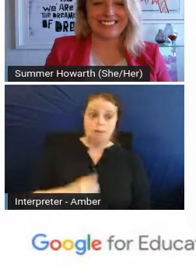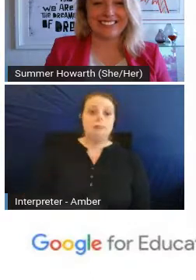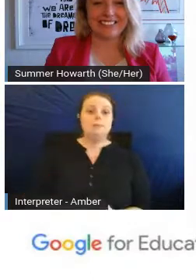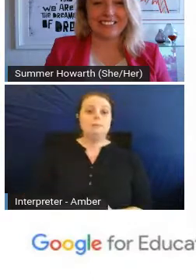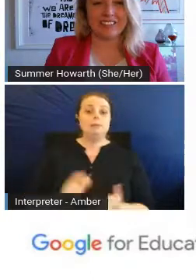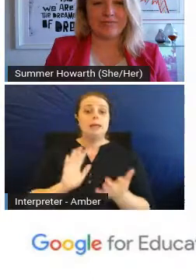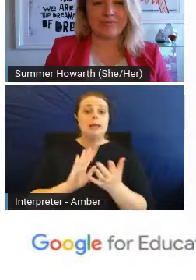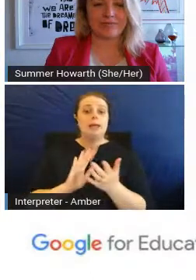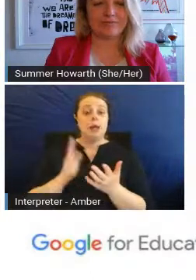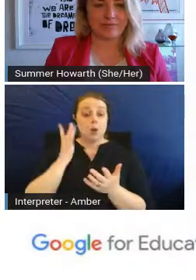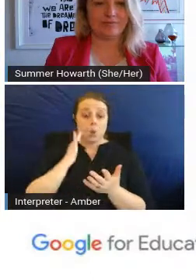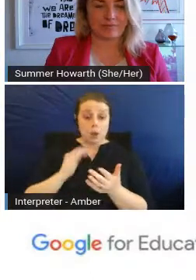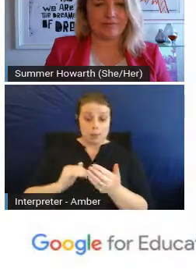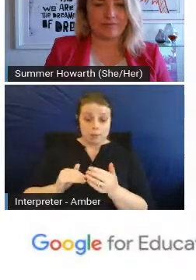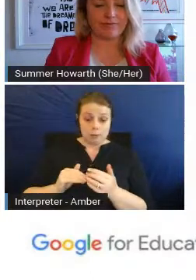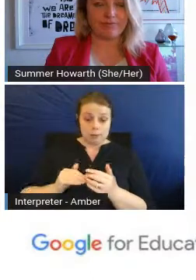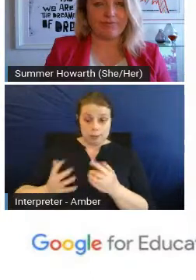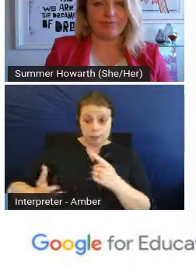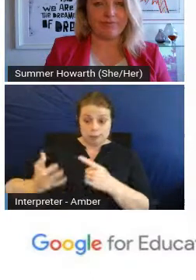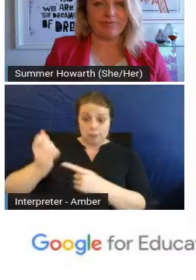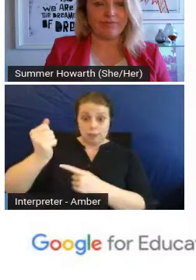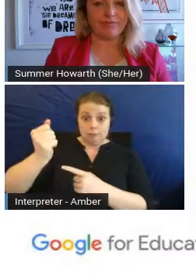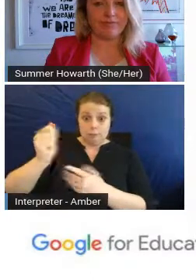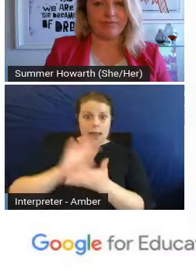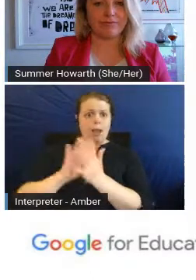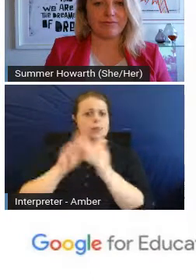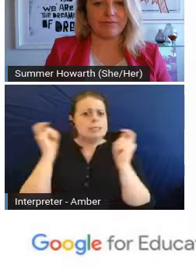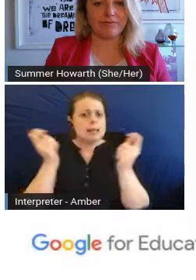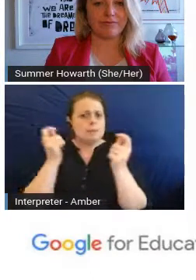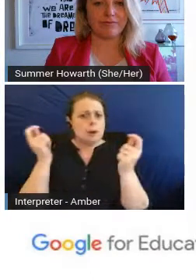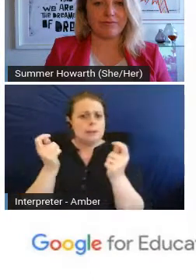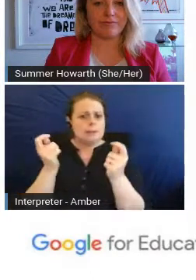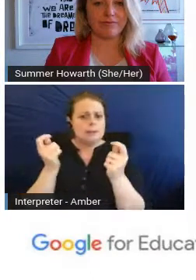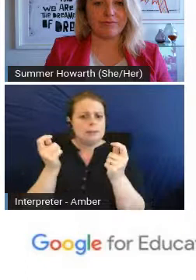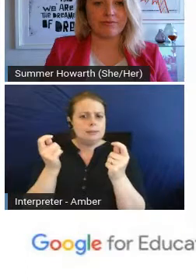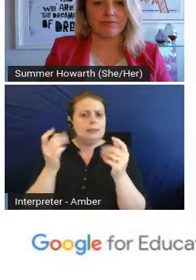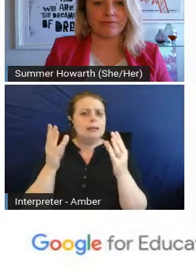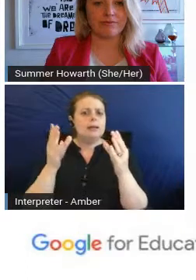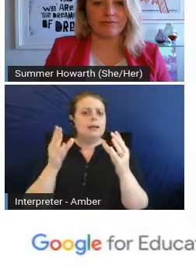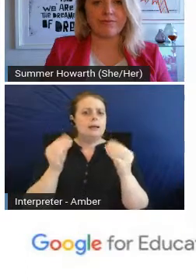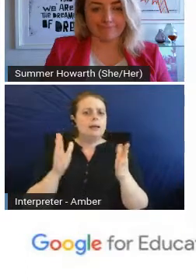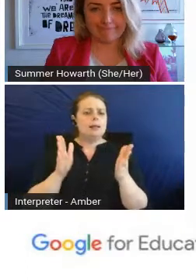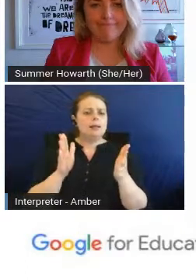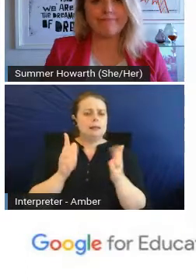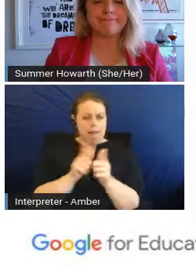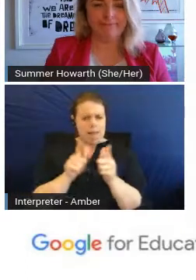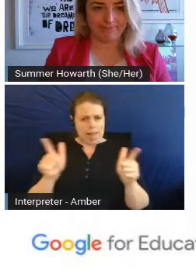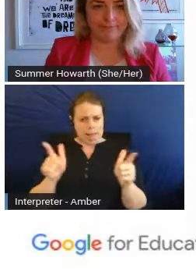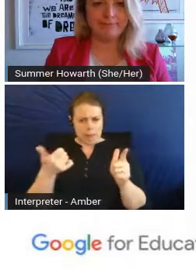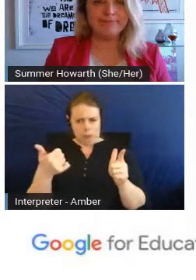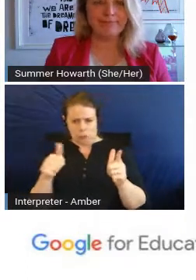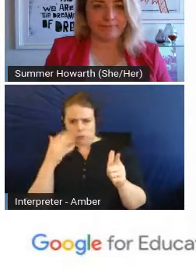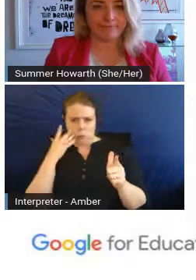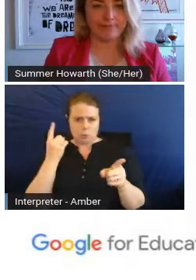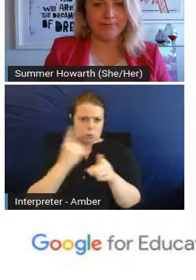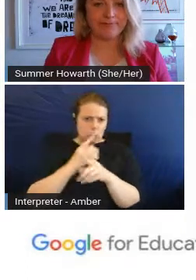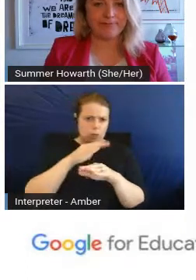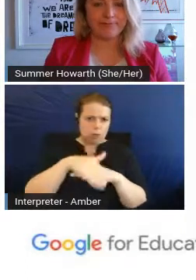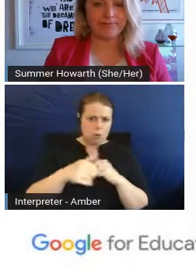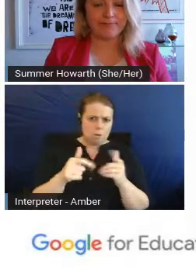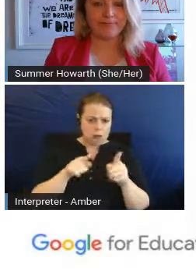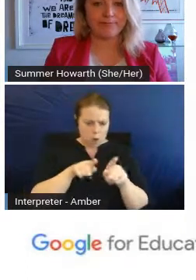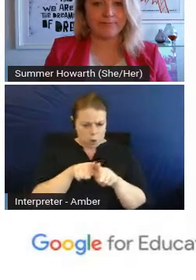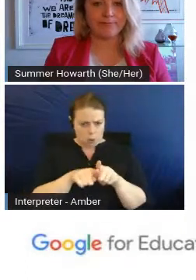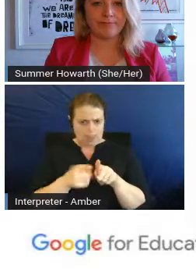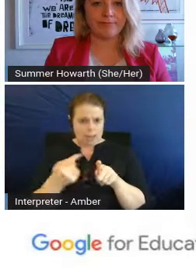their growth as a learner? And also, what language can we use to talk about learning and being metacognitive? So we talked a